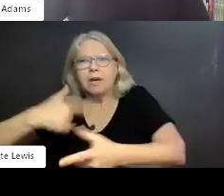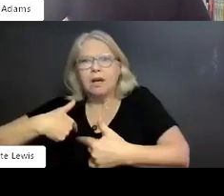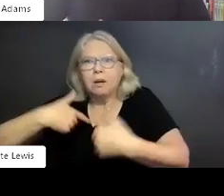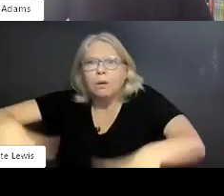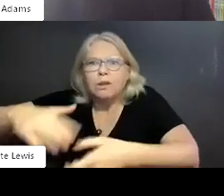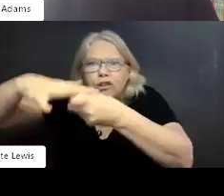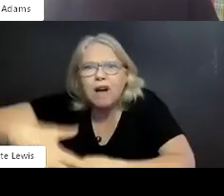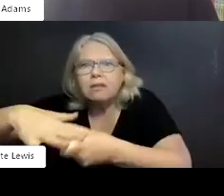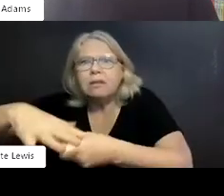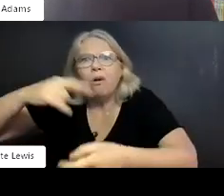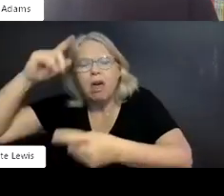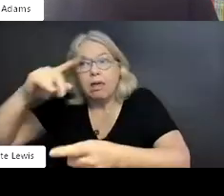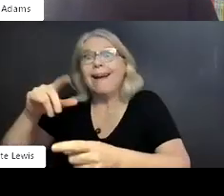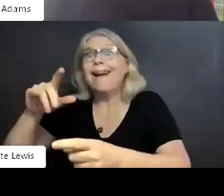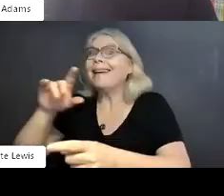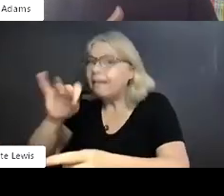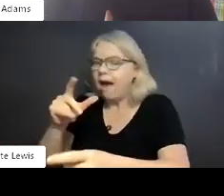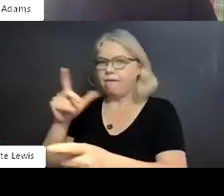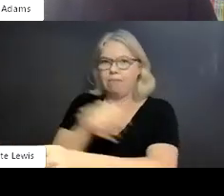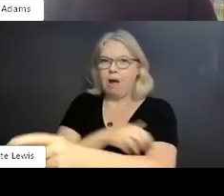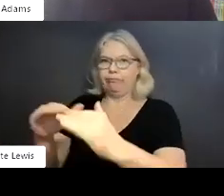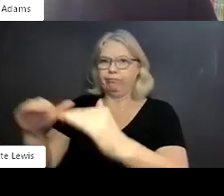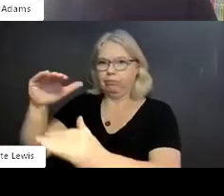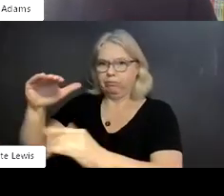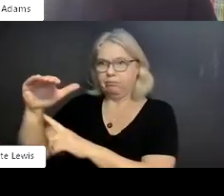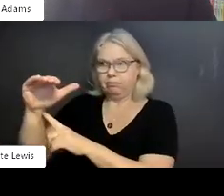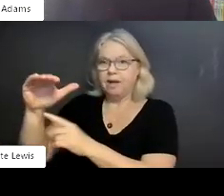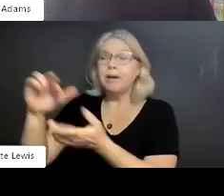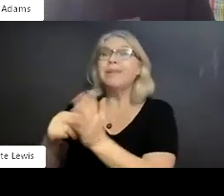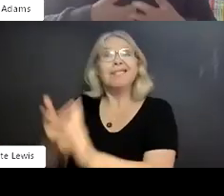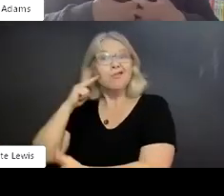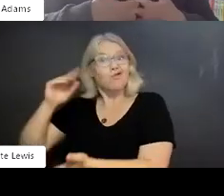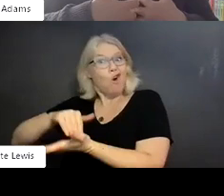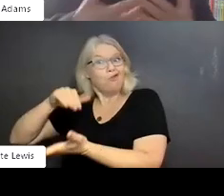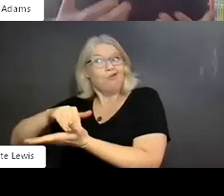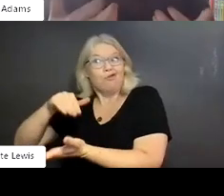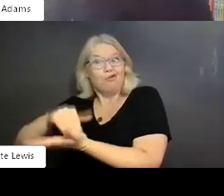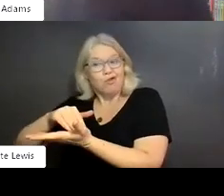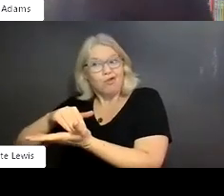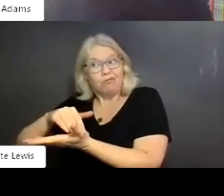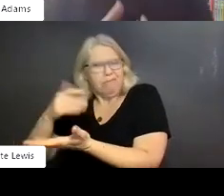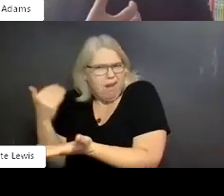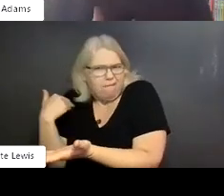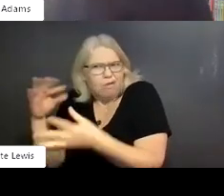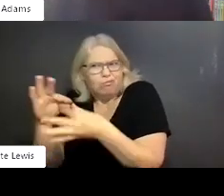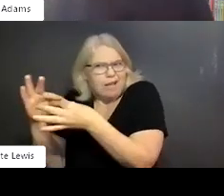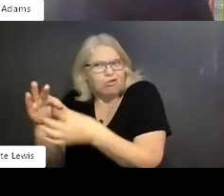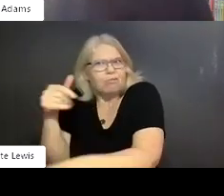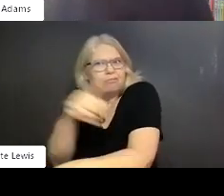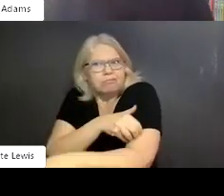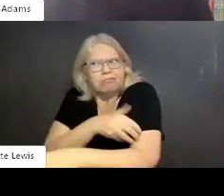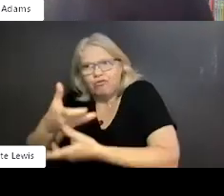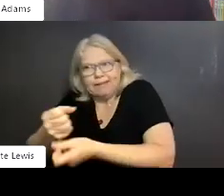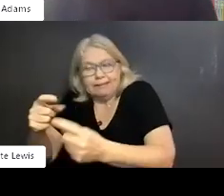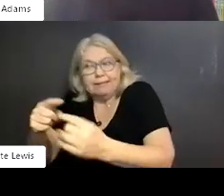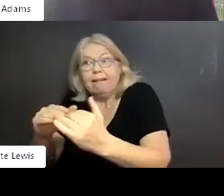a doctor refuses to use they, them pronouns, recognize someone's gender. This, we know, causes distress and harm